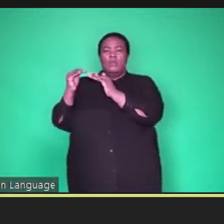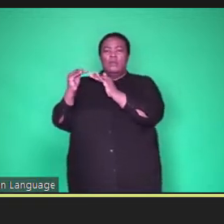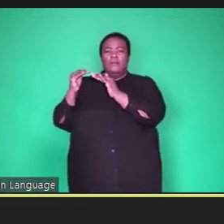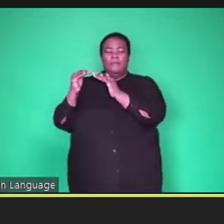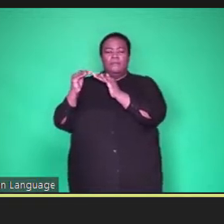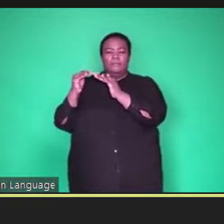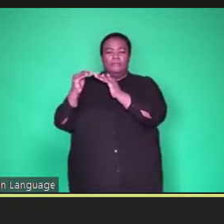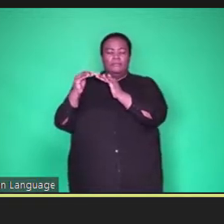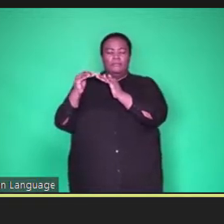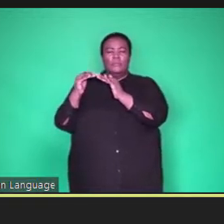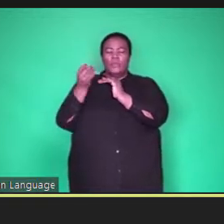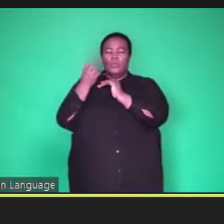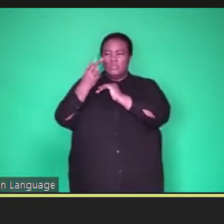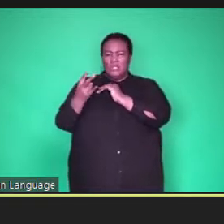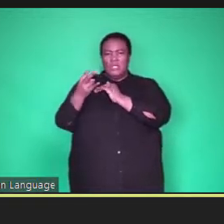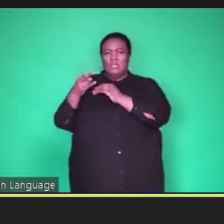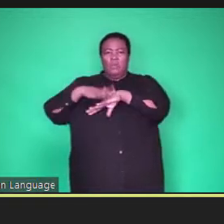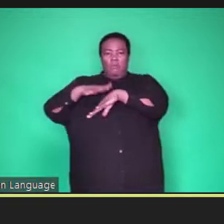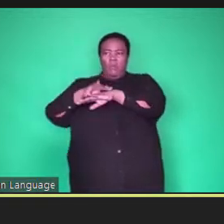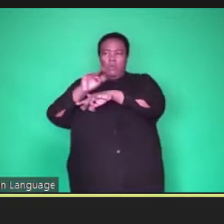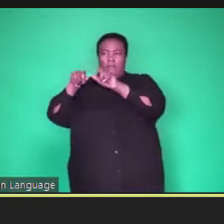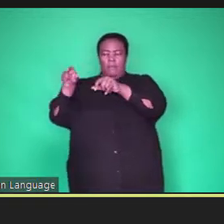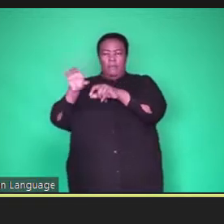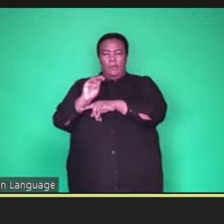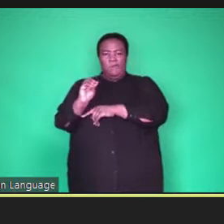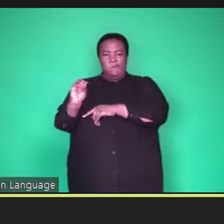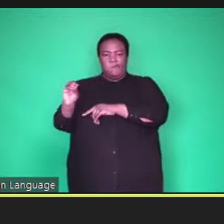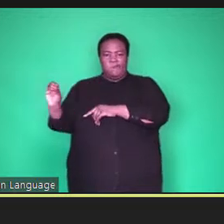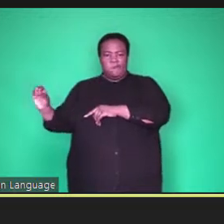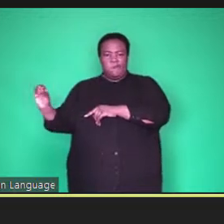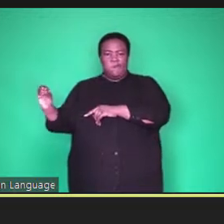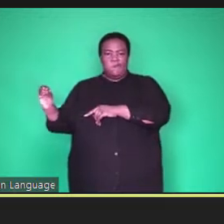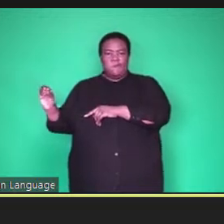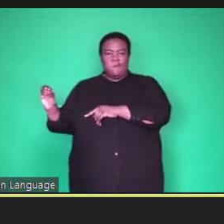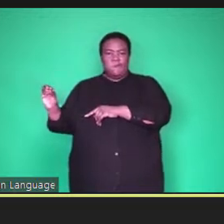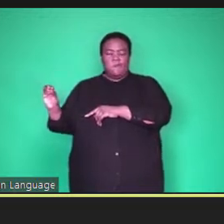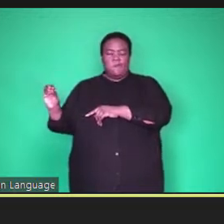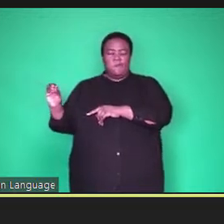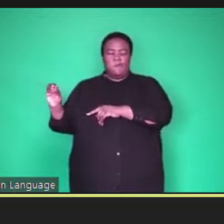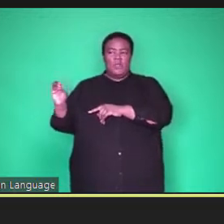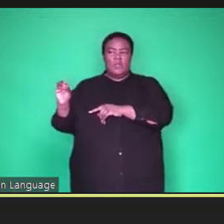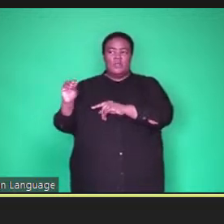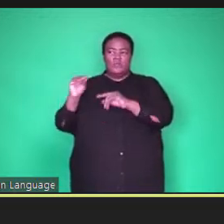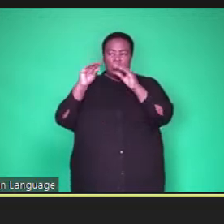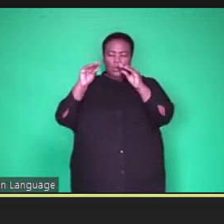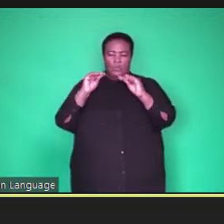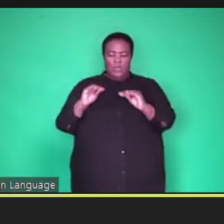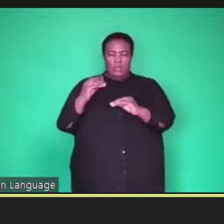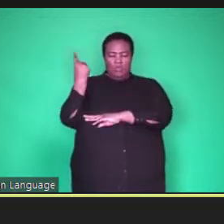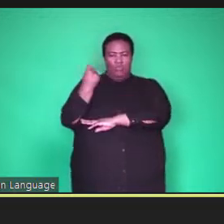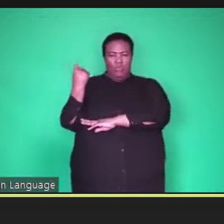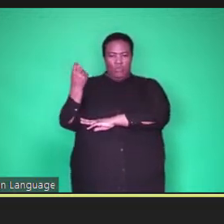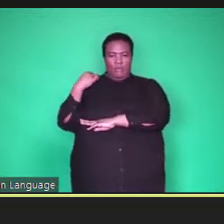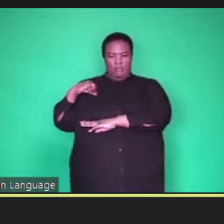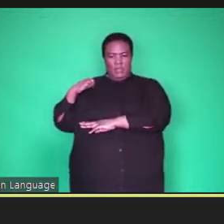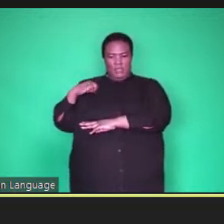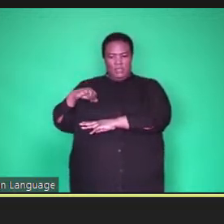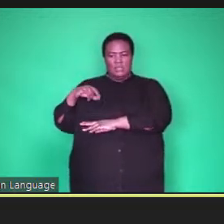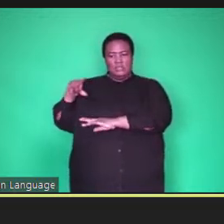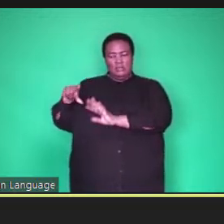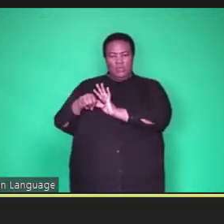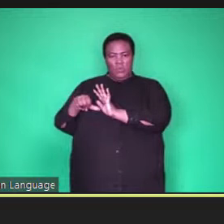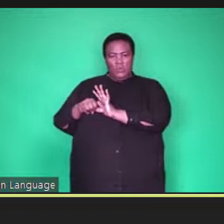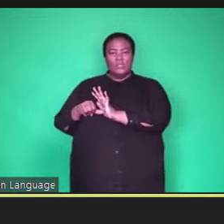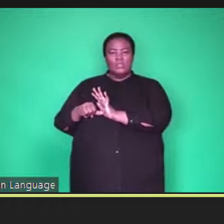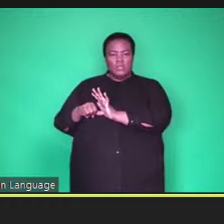a higher proportion of the population in secondary cities. As we go down, rural municipalities are important,